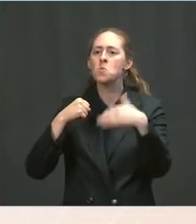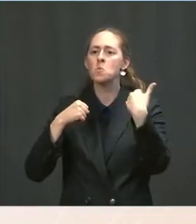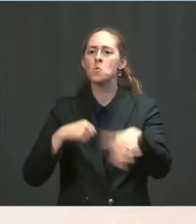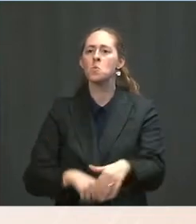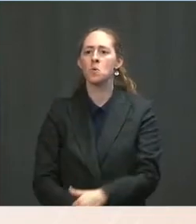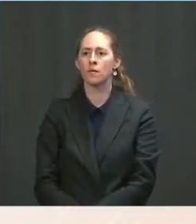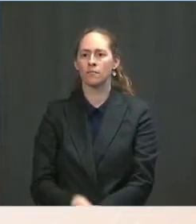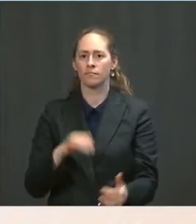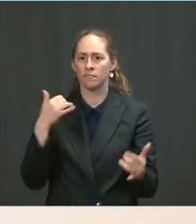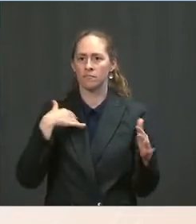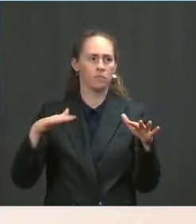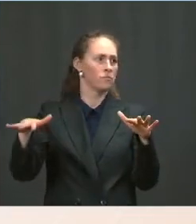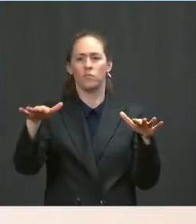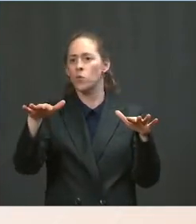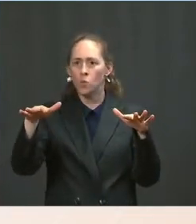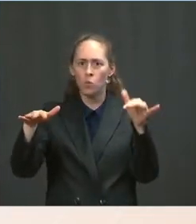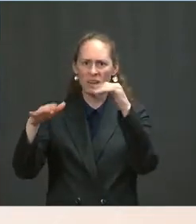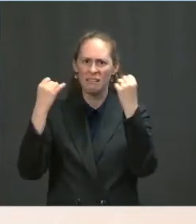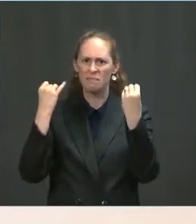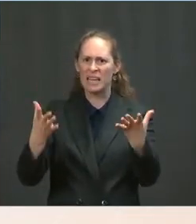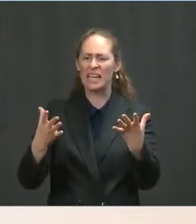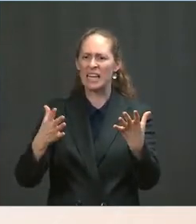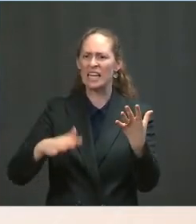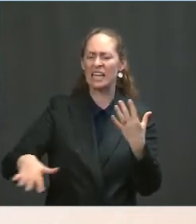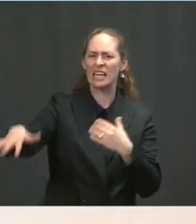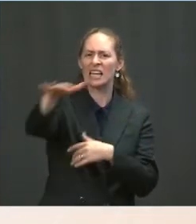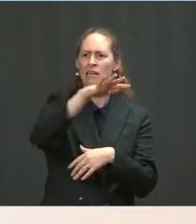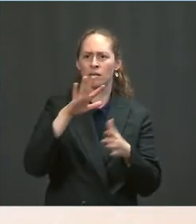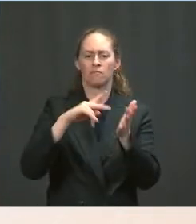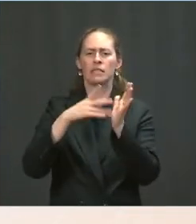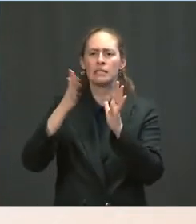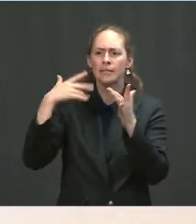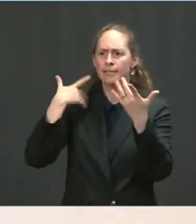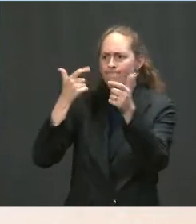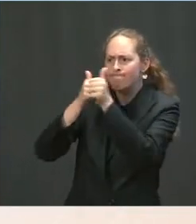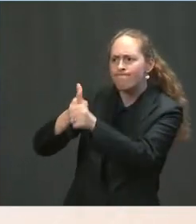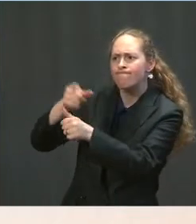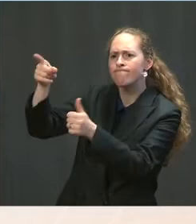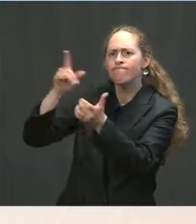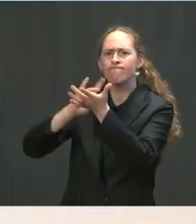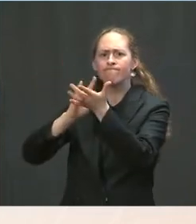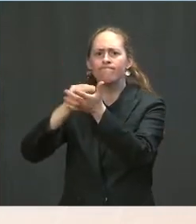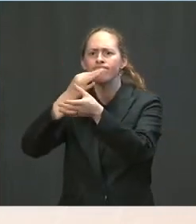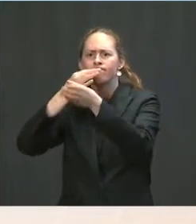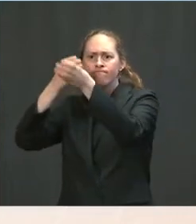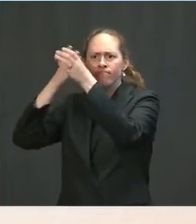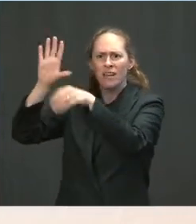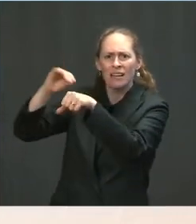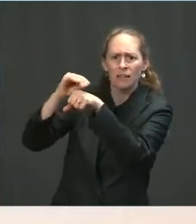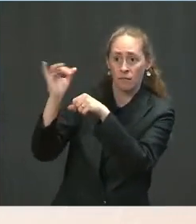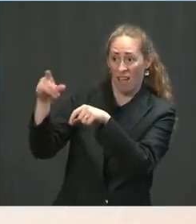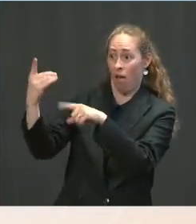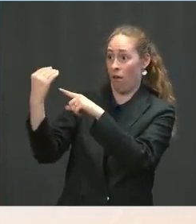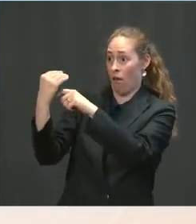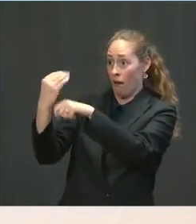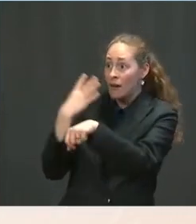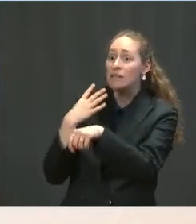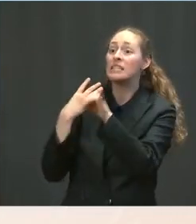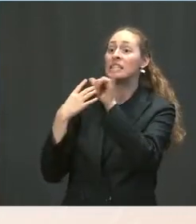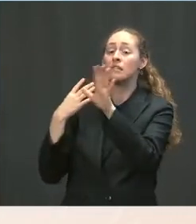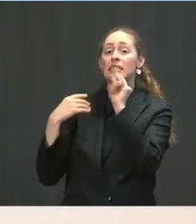so we are listening to the experts, the CDC guidance, and this is what they are telling us. If you live in an